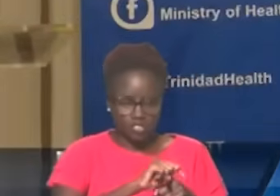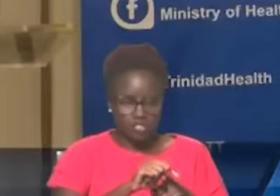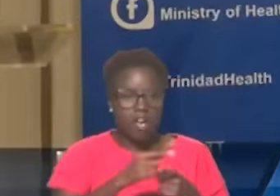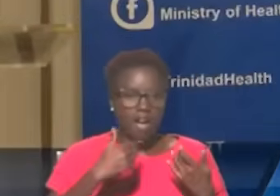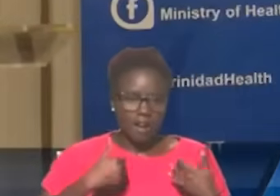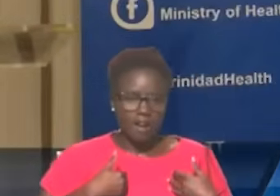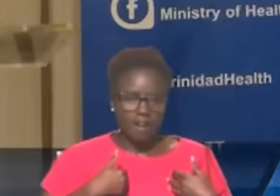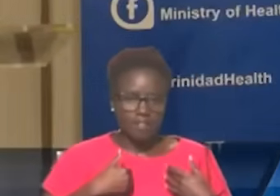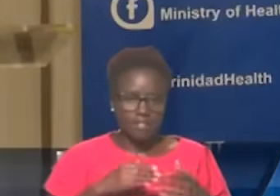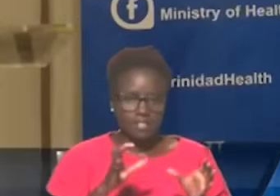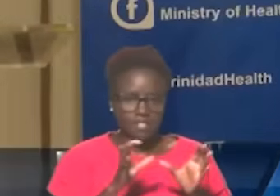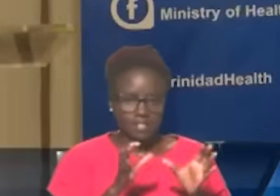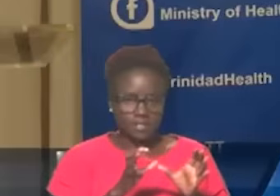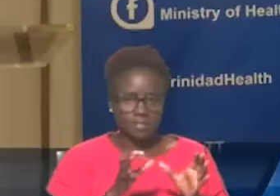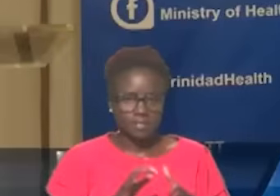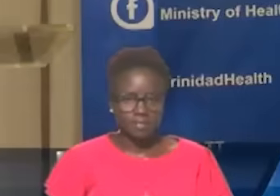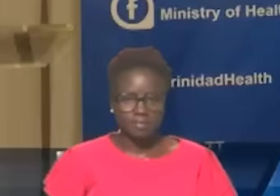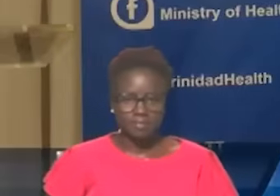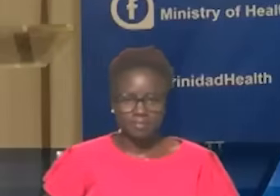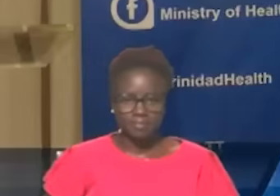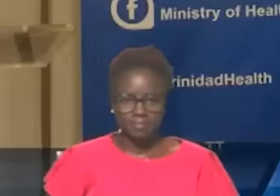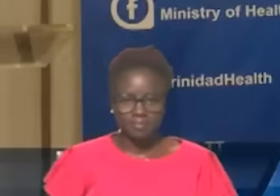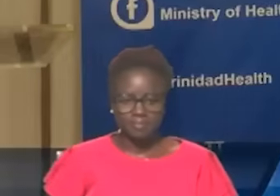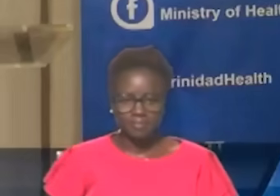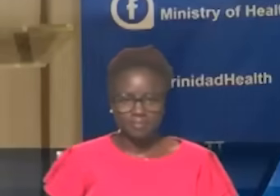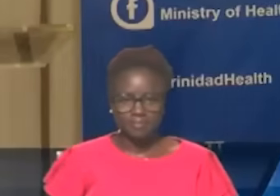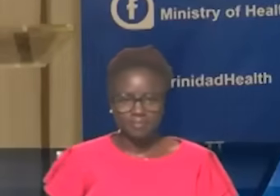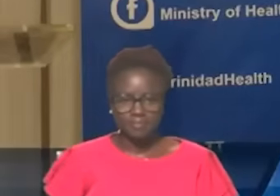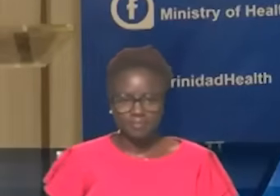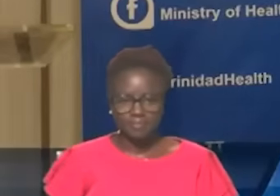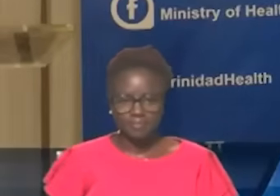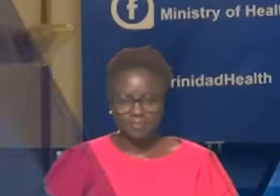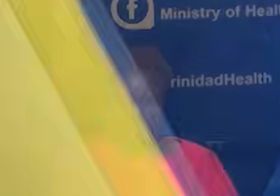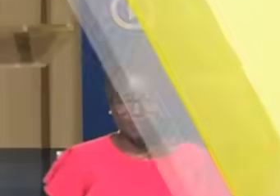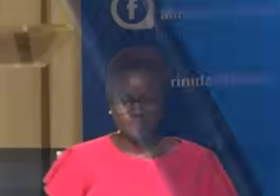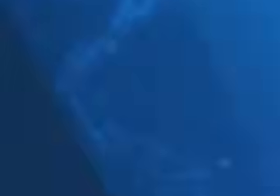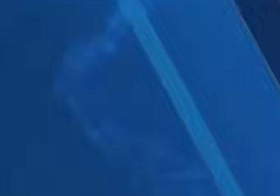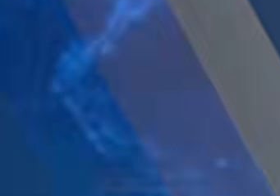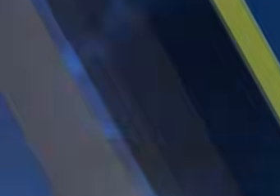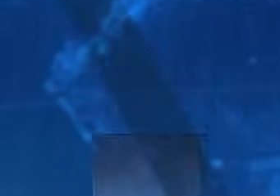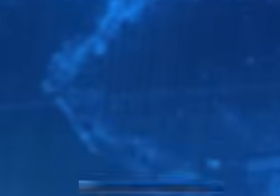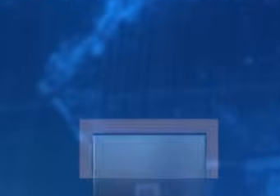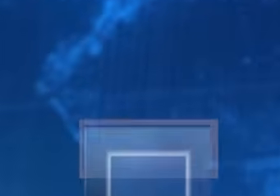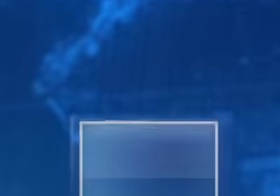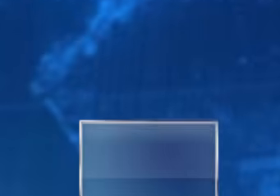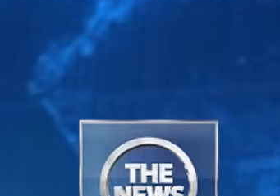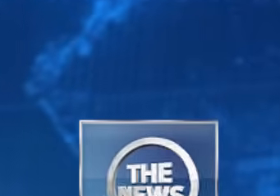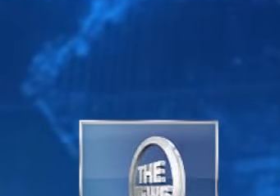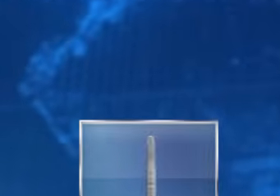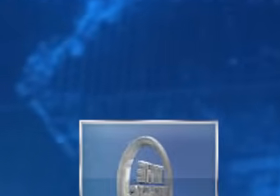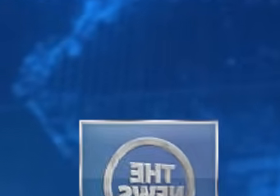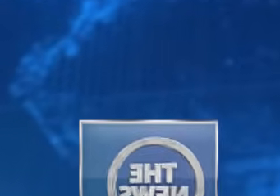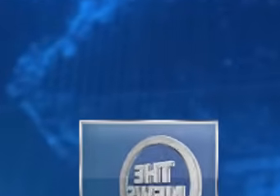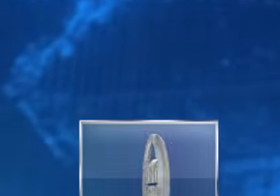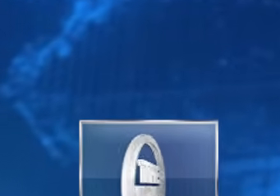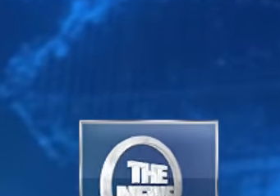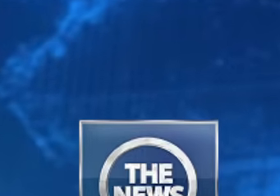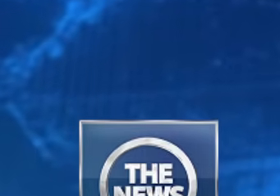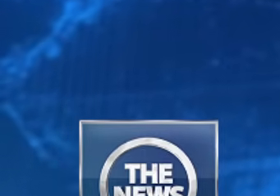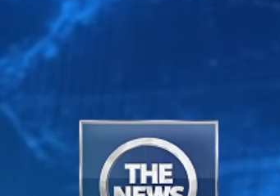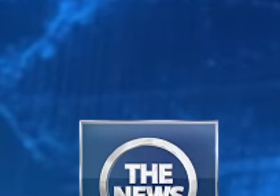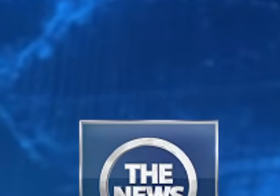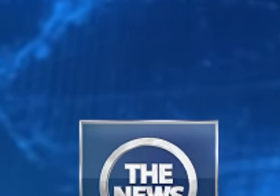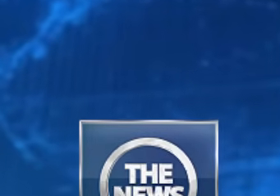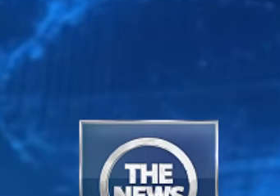Baby-Friendly Hospital Initiative trainers. Mahalia Joseph Wharton, TTT News. The European Union has deployed